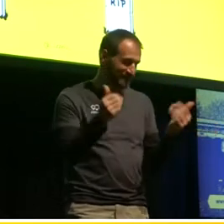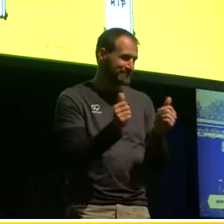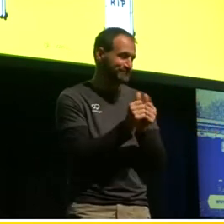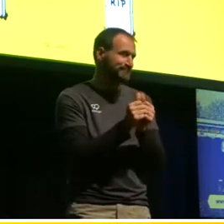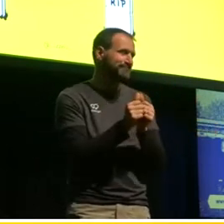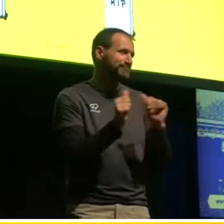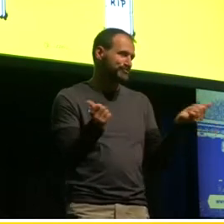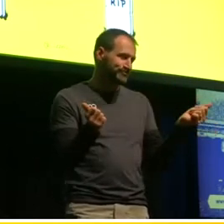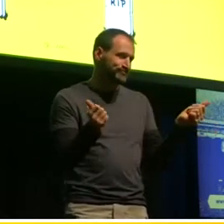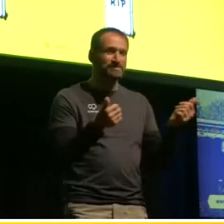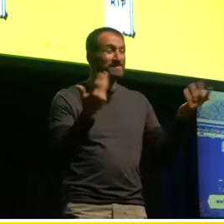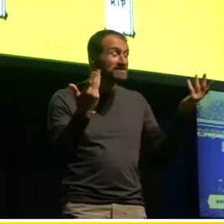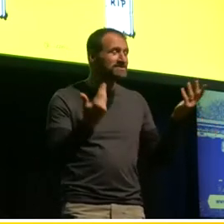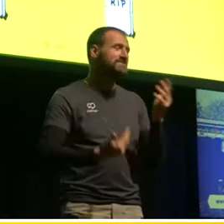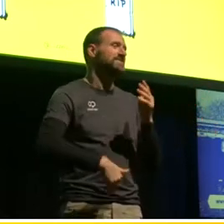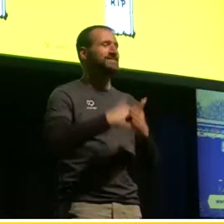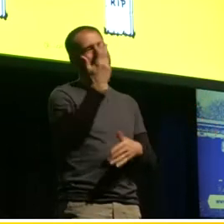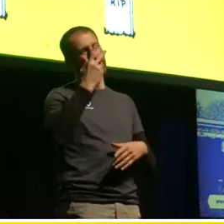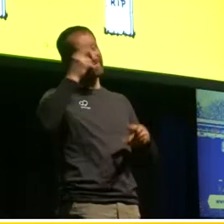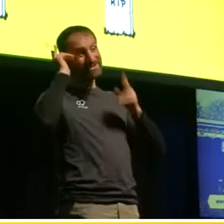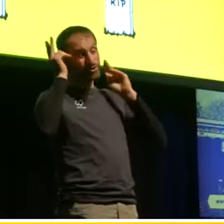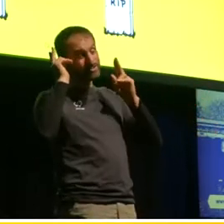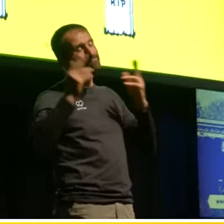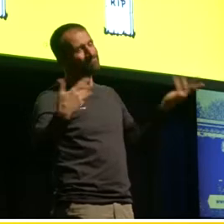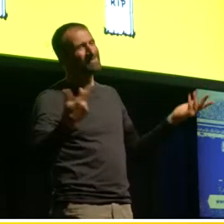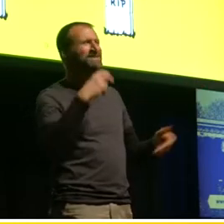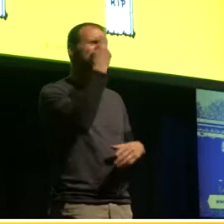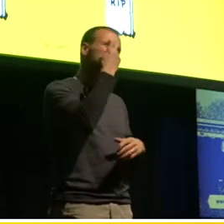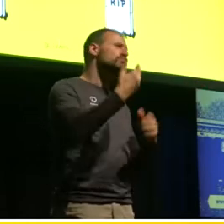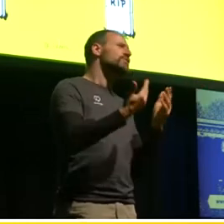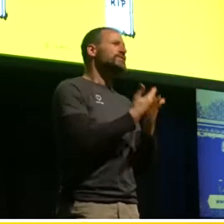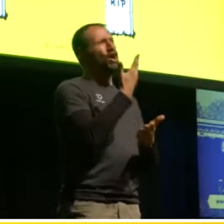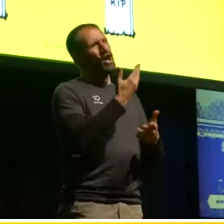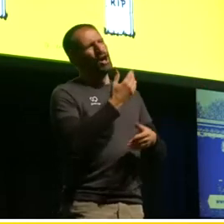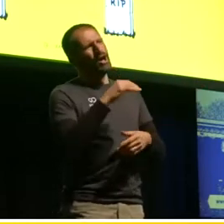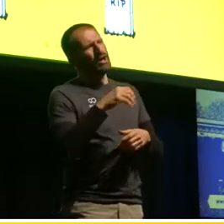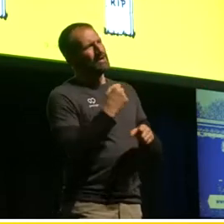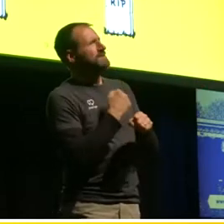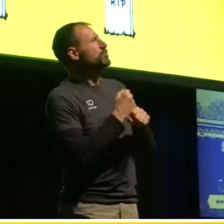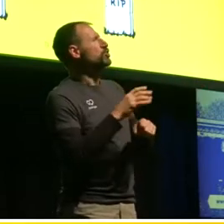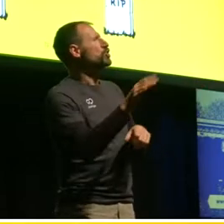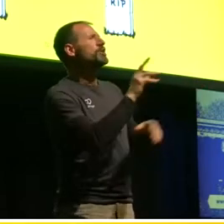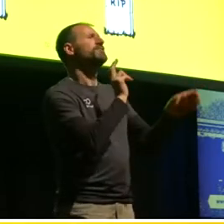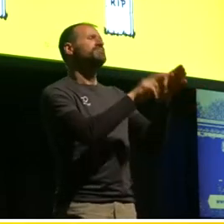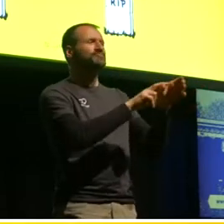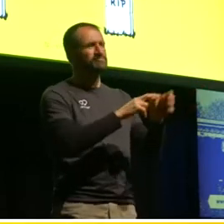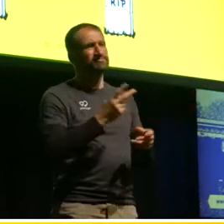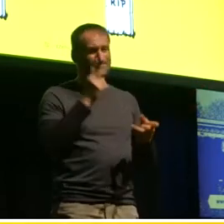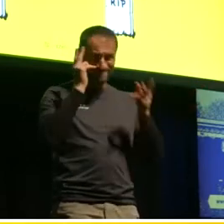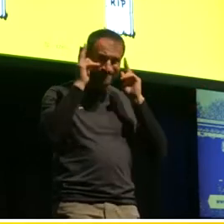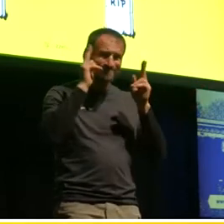a new haircut, and I looked for new opportunities. So the haircut thing went really well. I also found